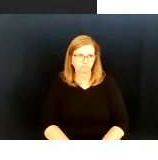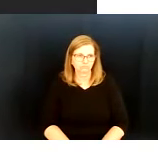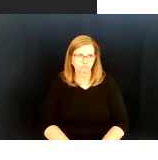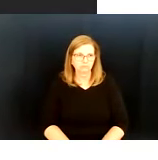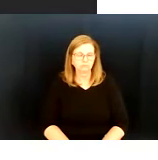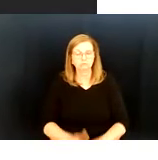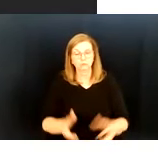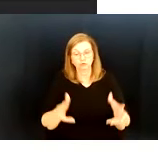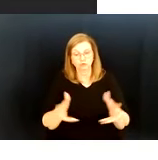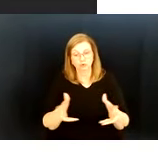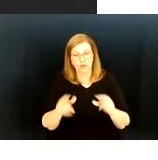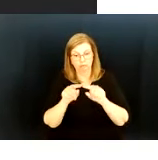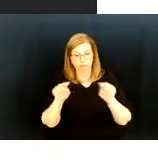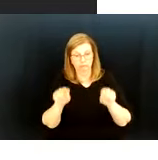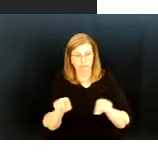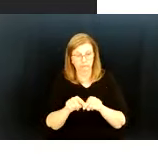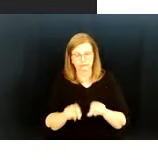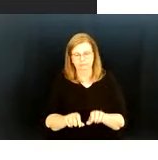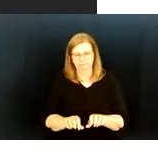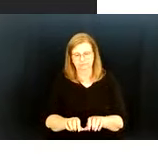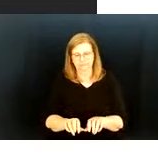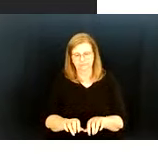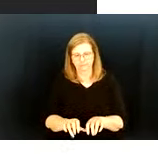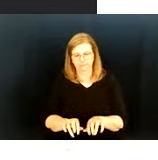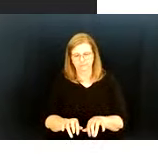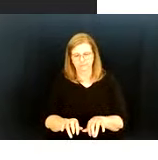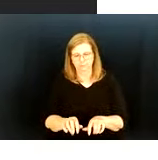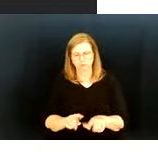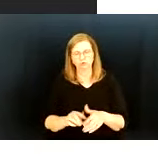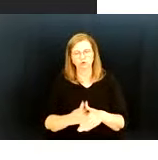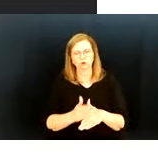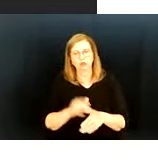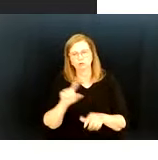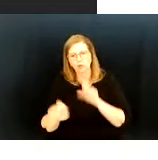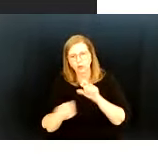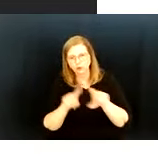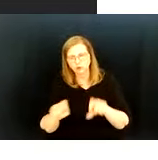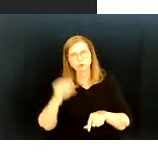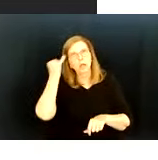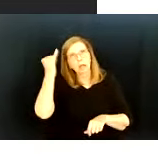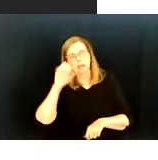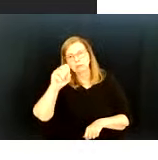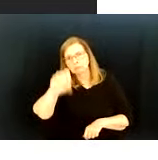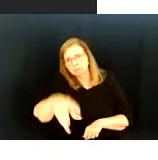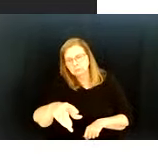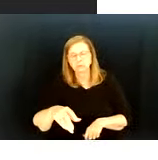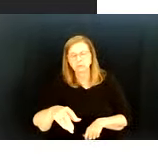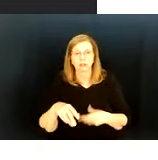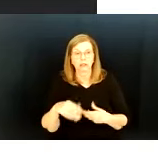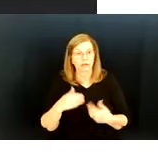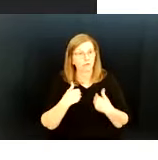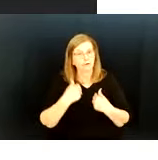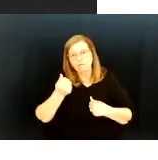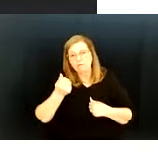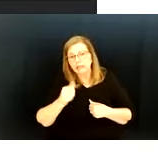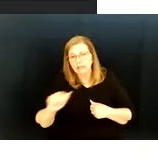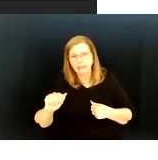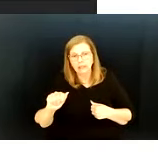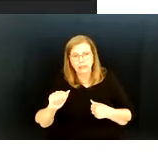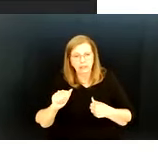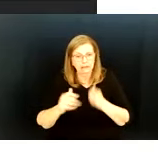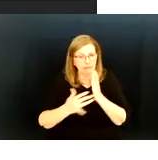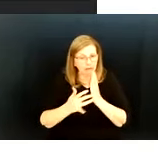Chat window. Type in the chat to share your questions and insights to let us know if you're having any